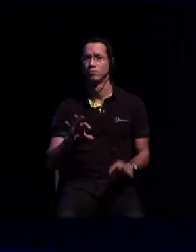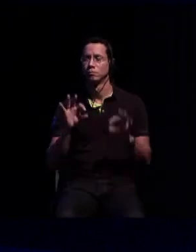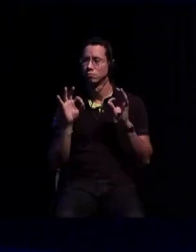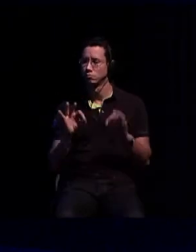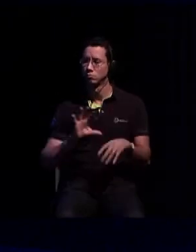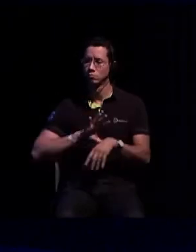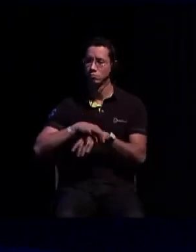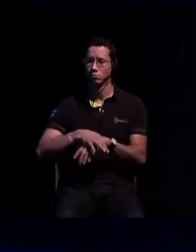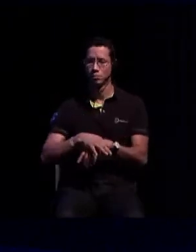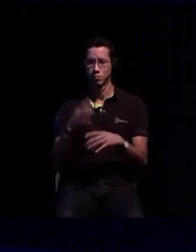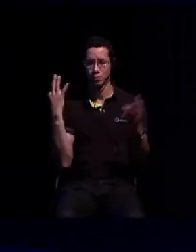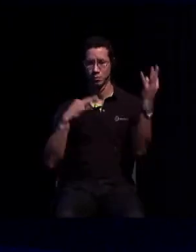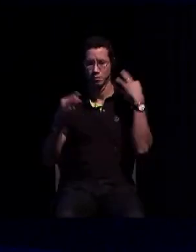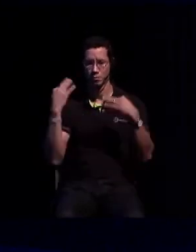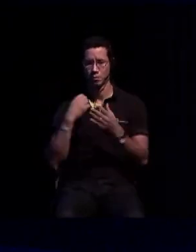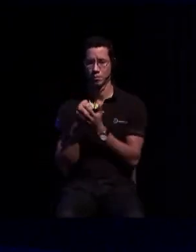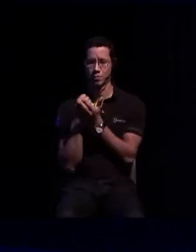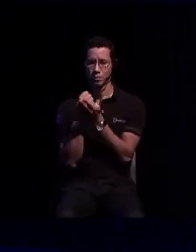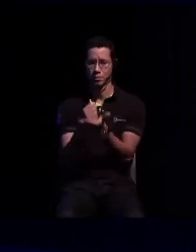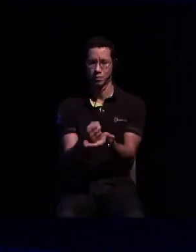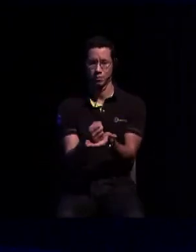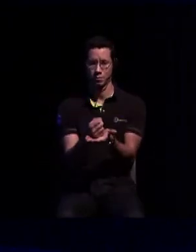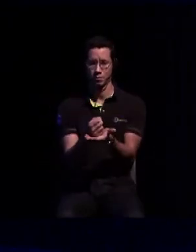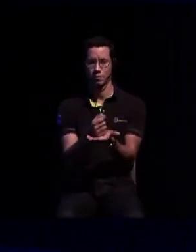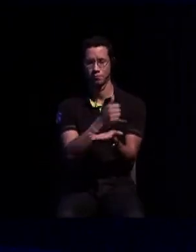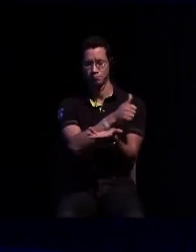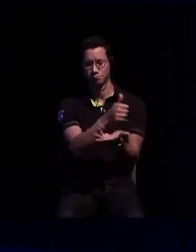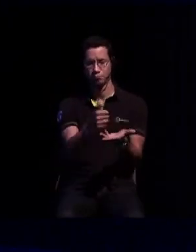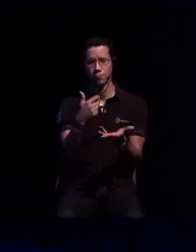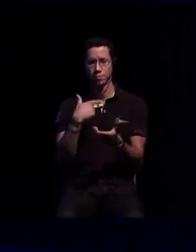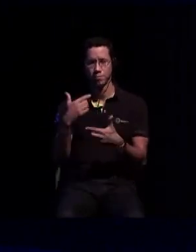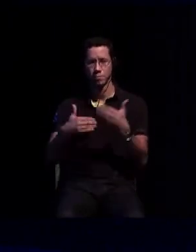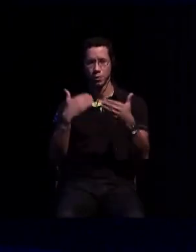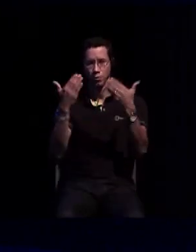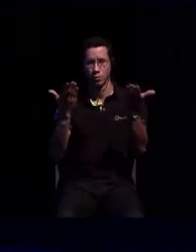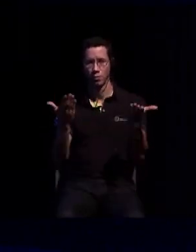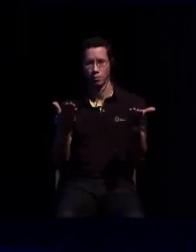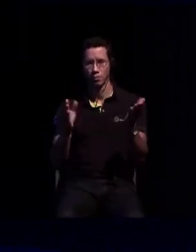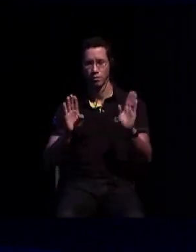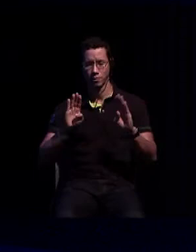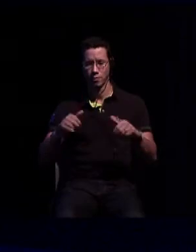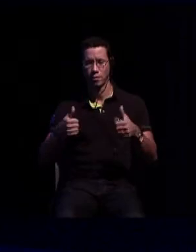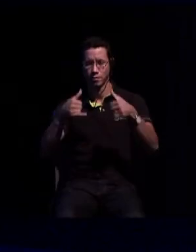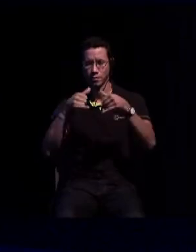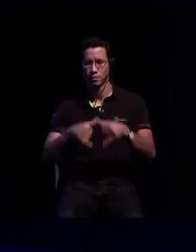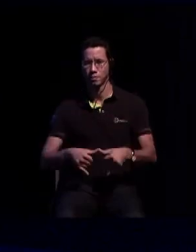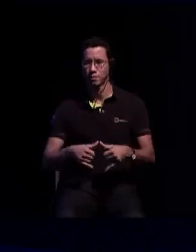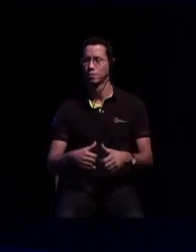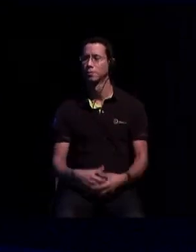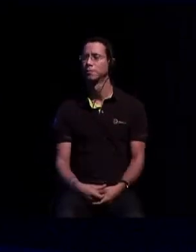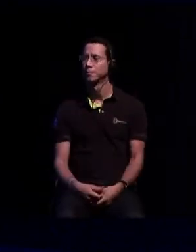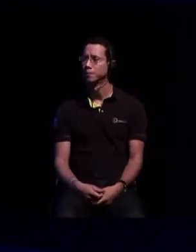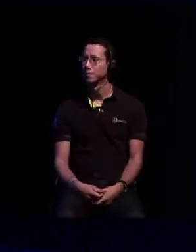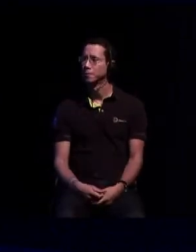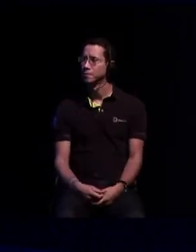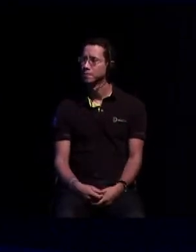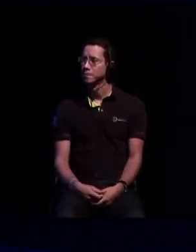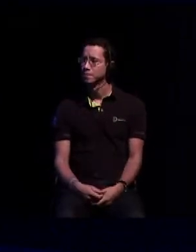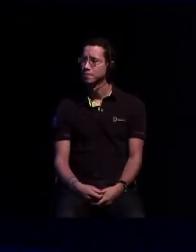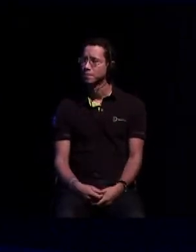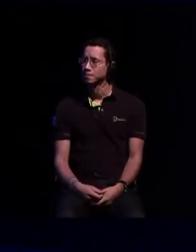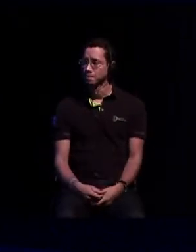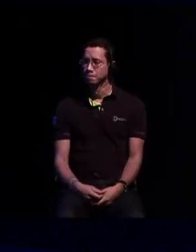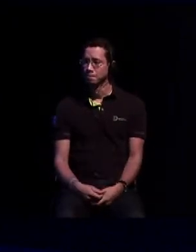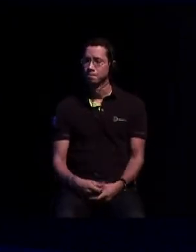actually leads to greater benefit, well-being, and ecological sustaining into